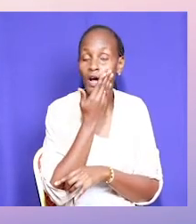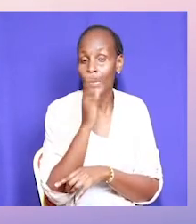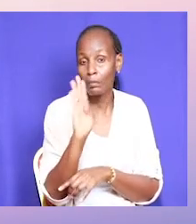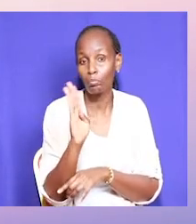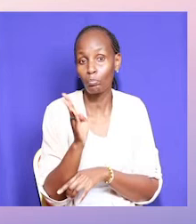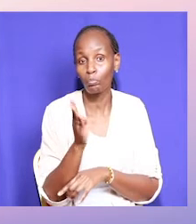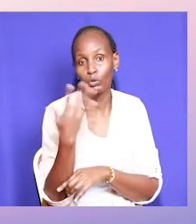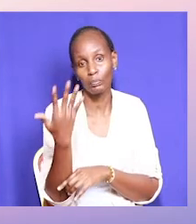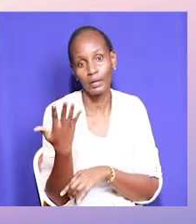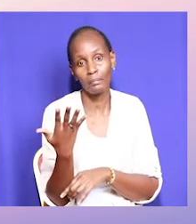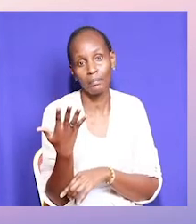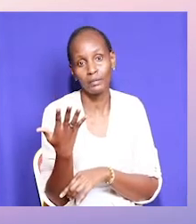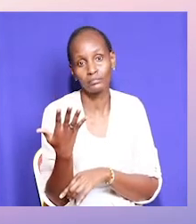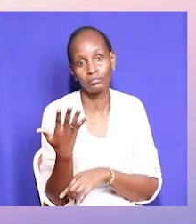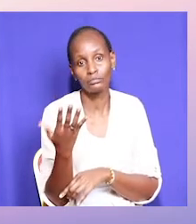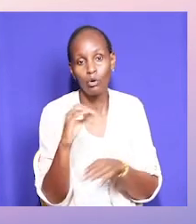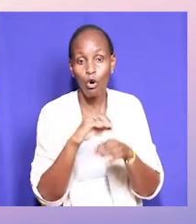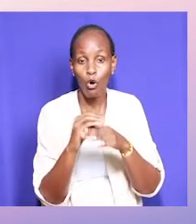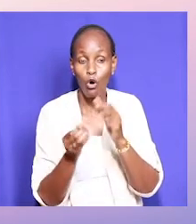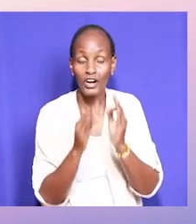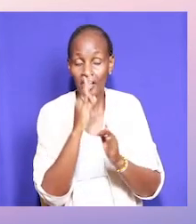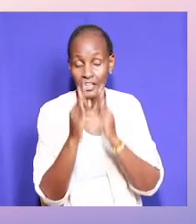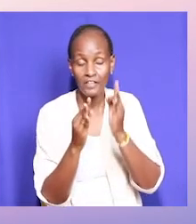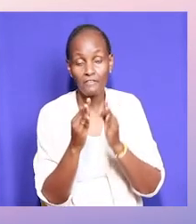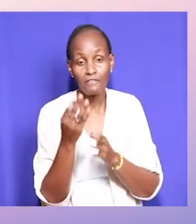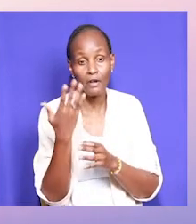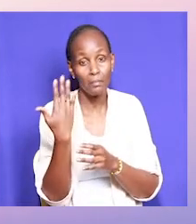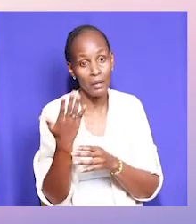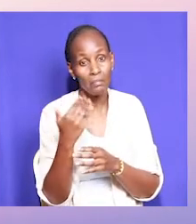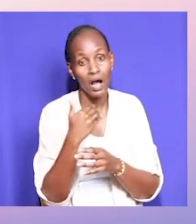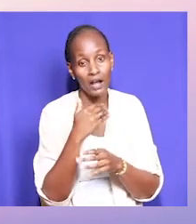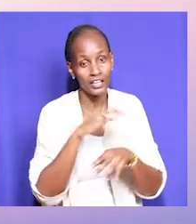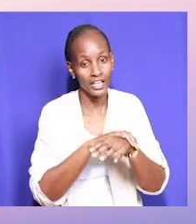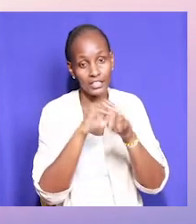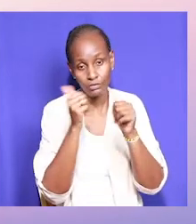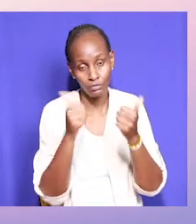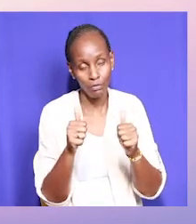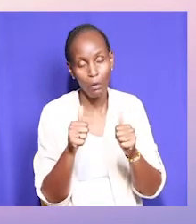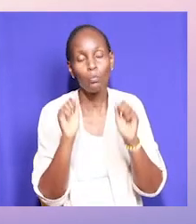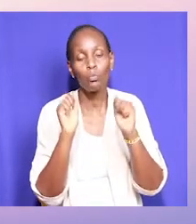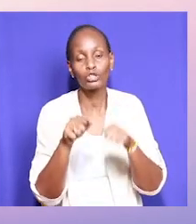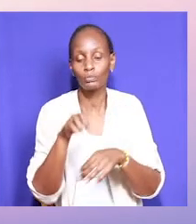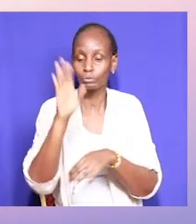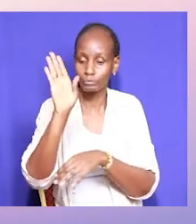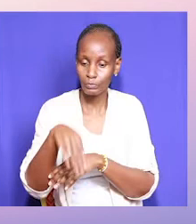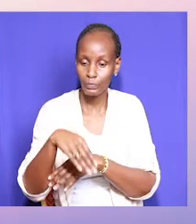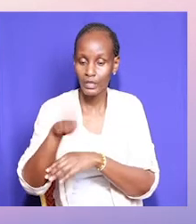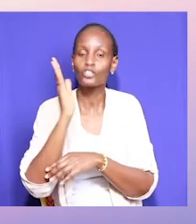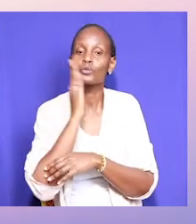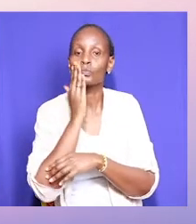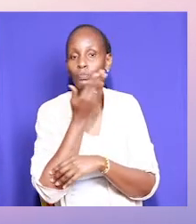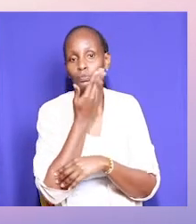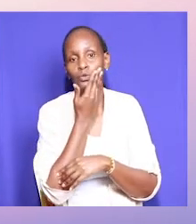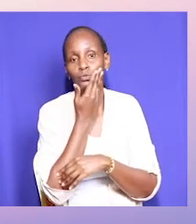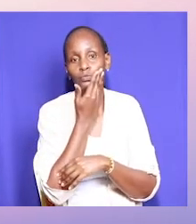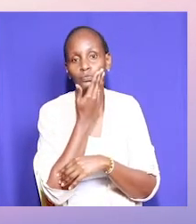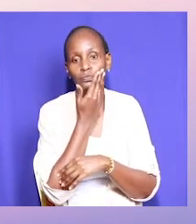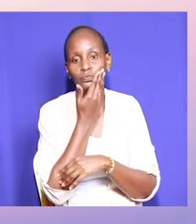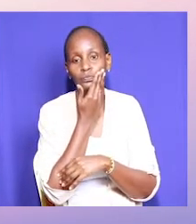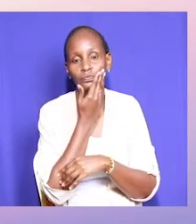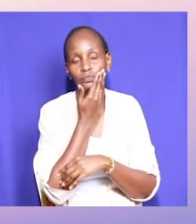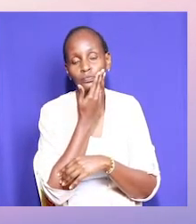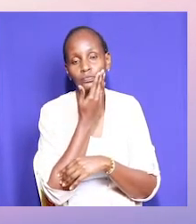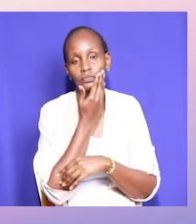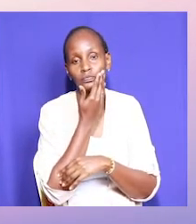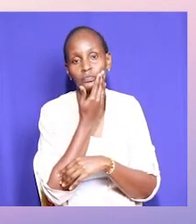paper, just get blue paint so that you can color or you can paint on your paper. So the blue color will represent